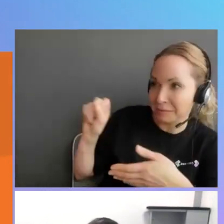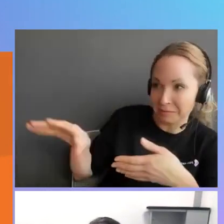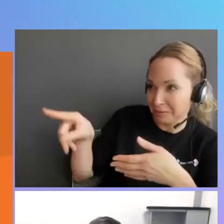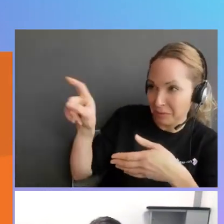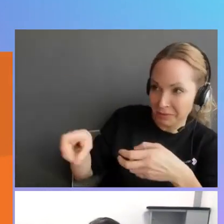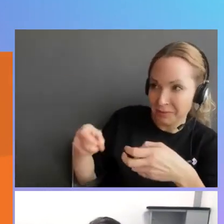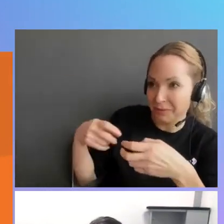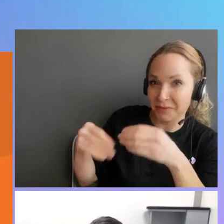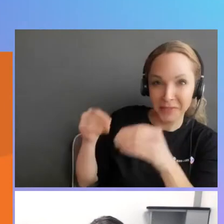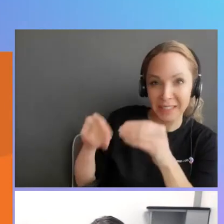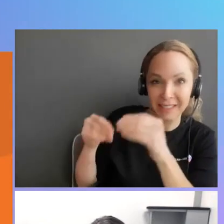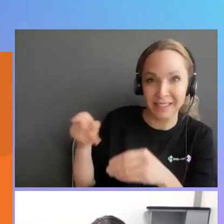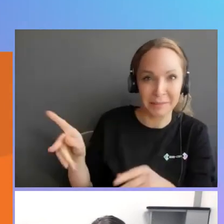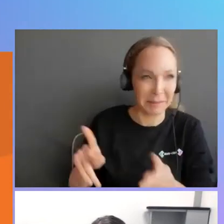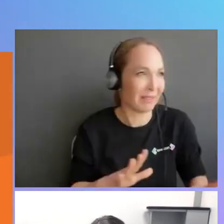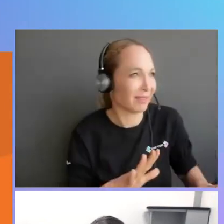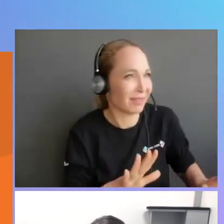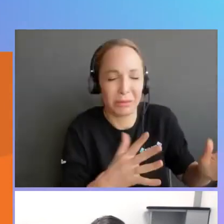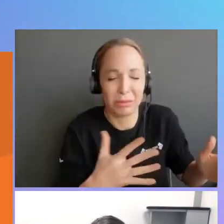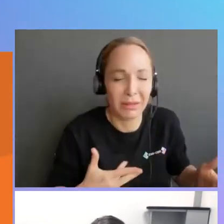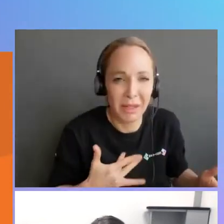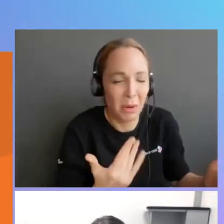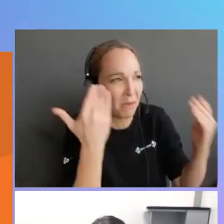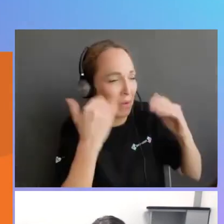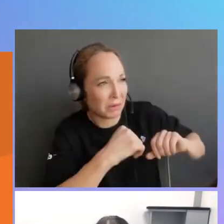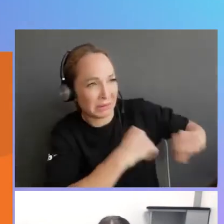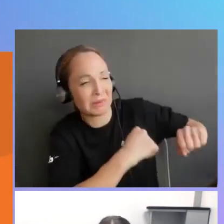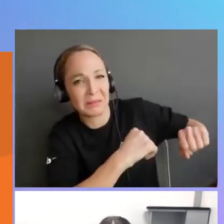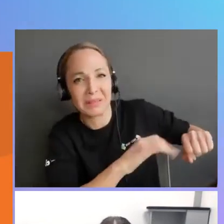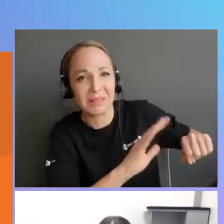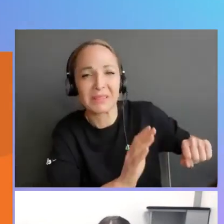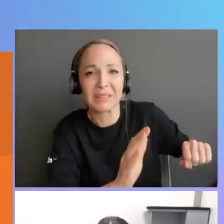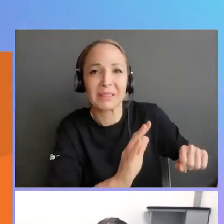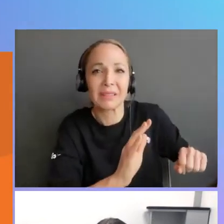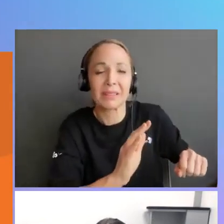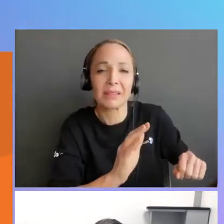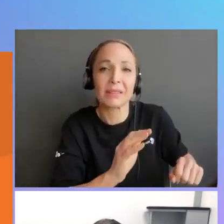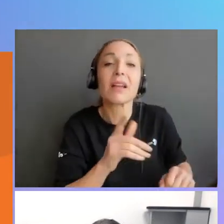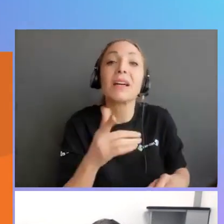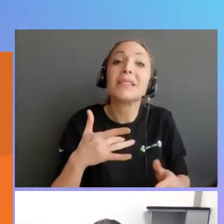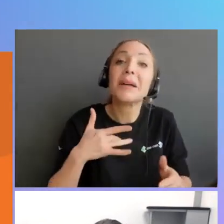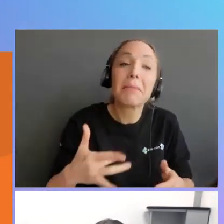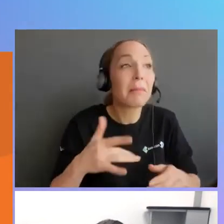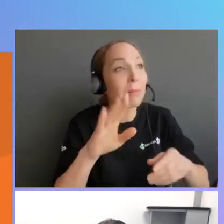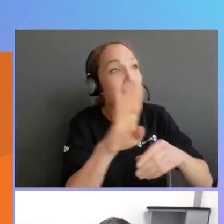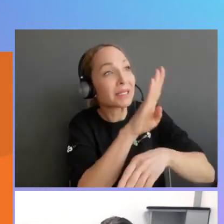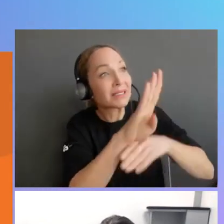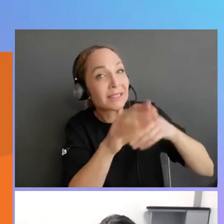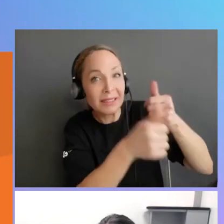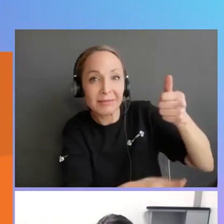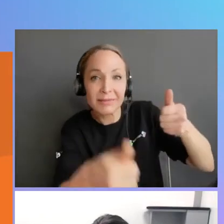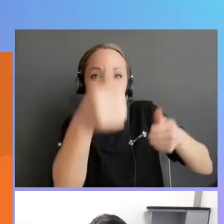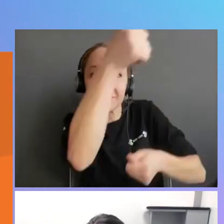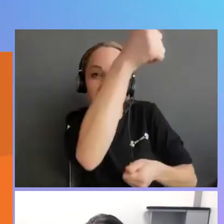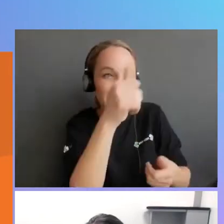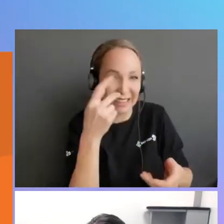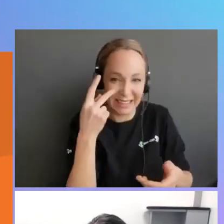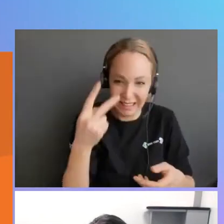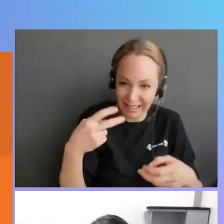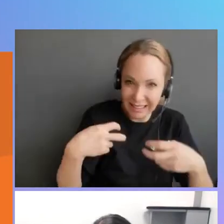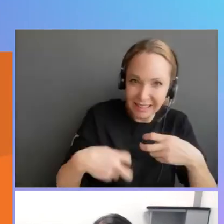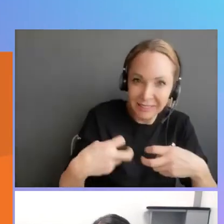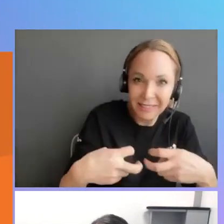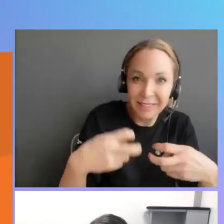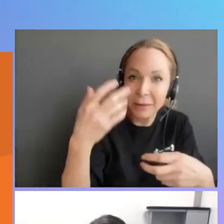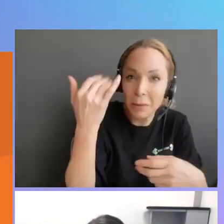is that business stakeholders often just want to see the defects because they want to see how much technical debt are we going to have as a result of